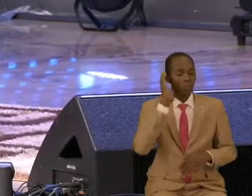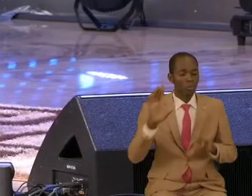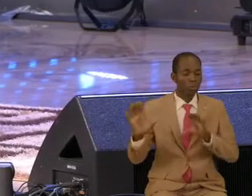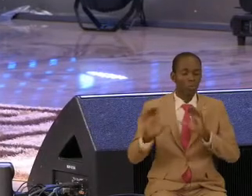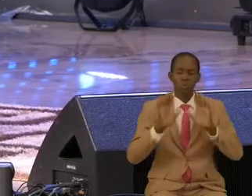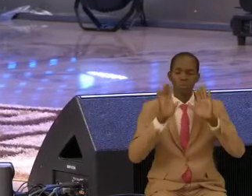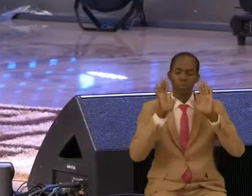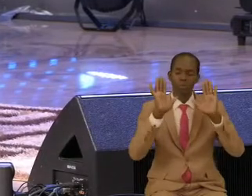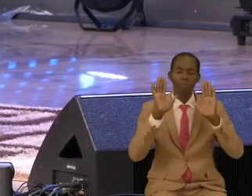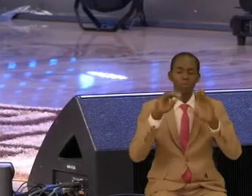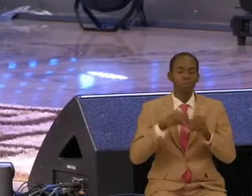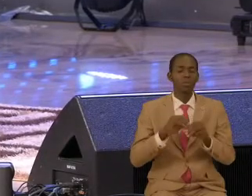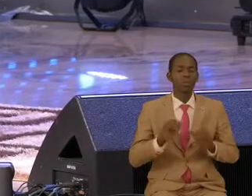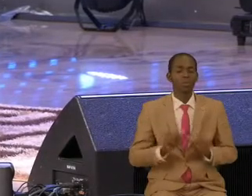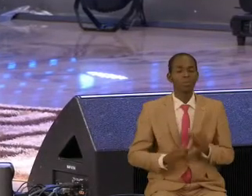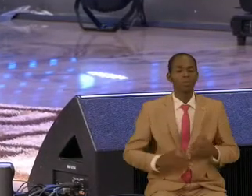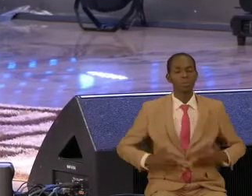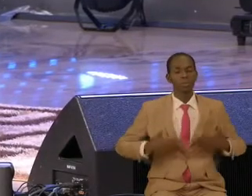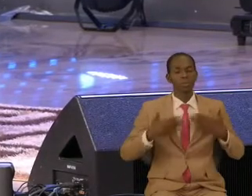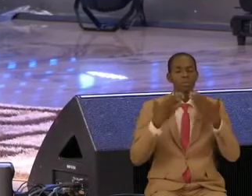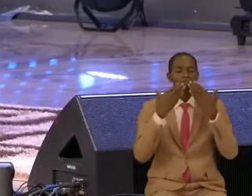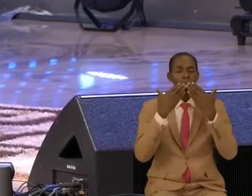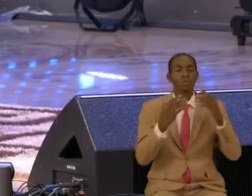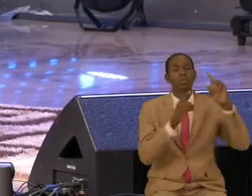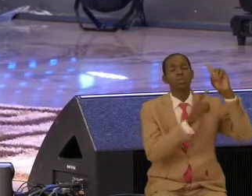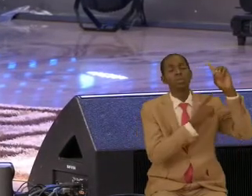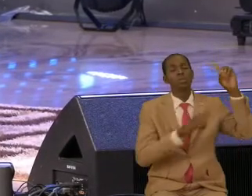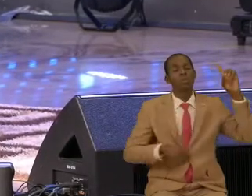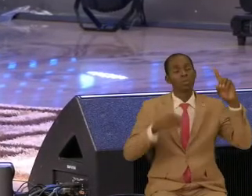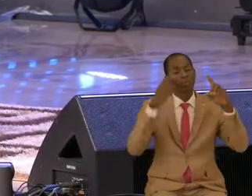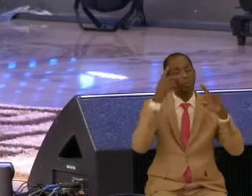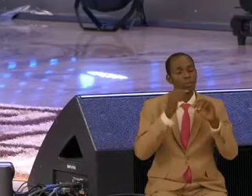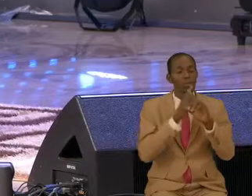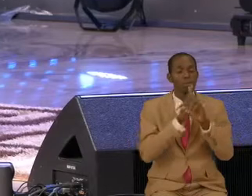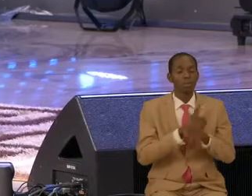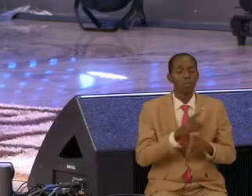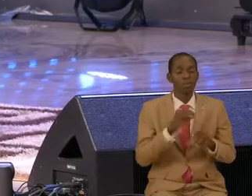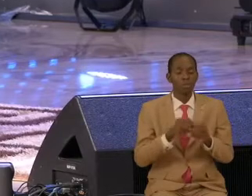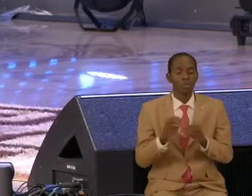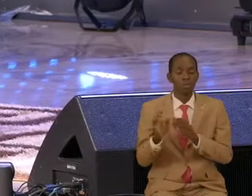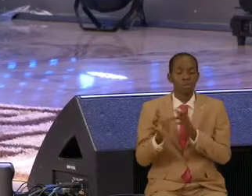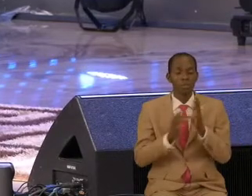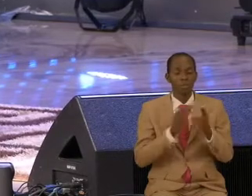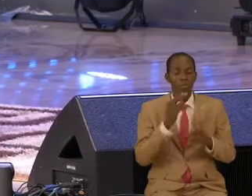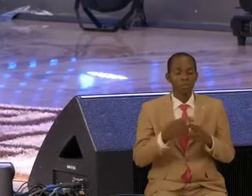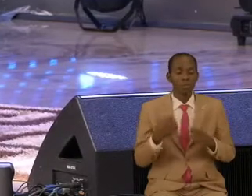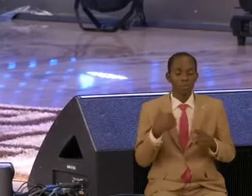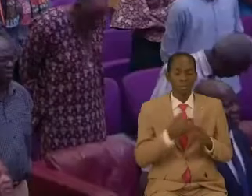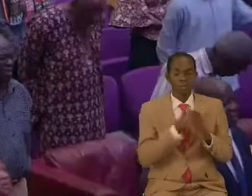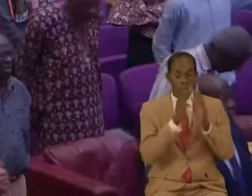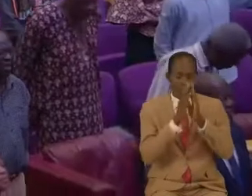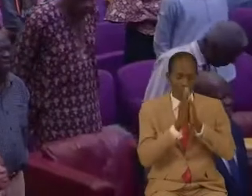every life. Thank you, Lord, for the answer. In Jesus' name we pray.